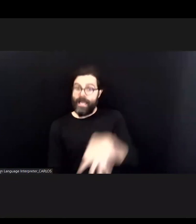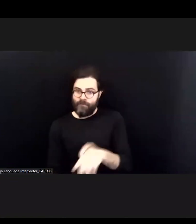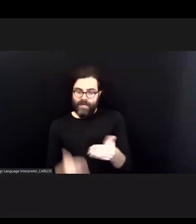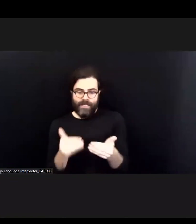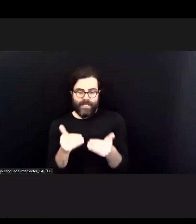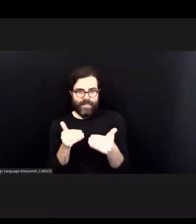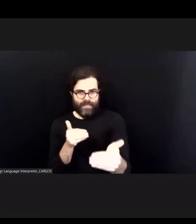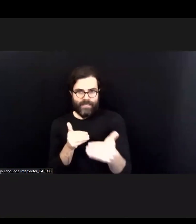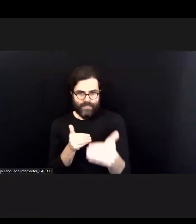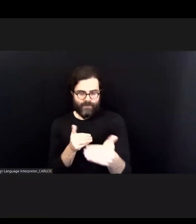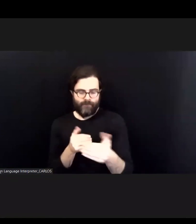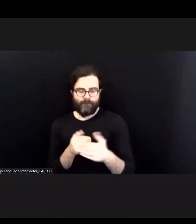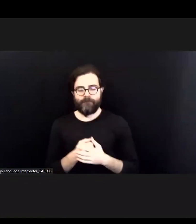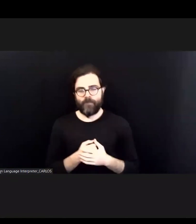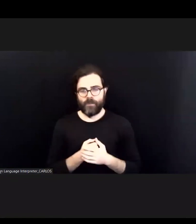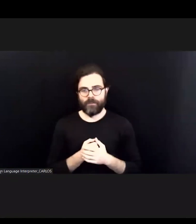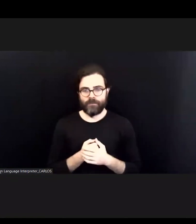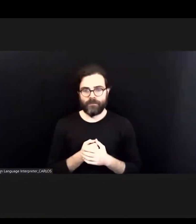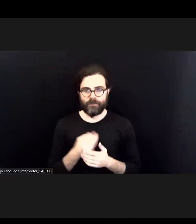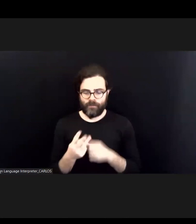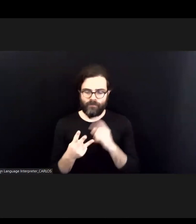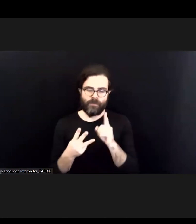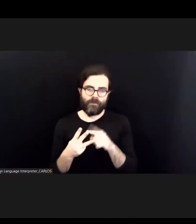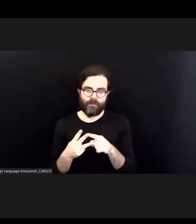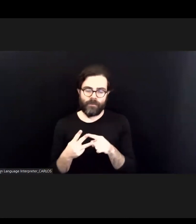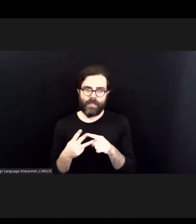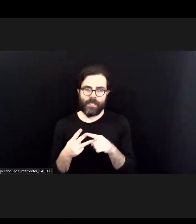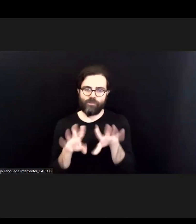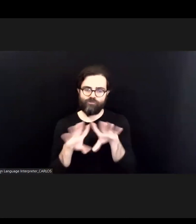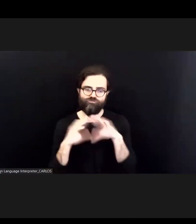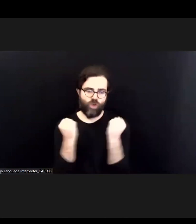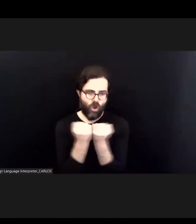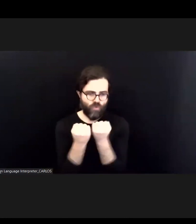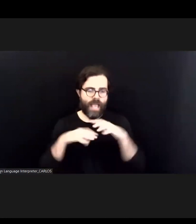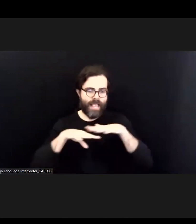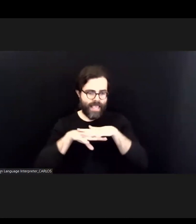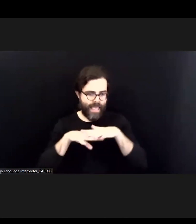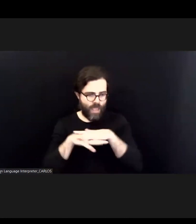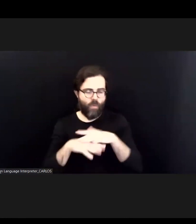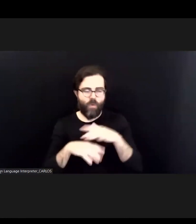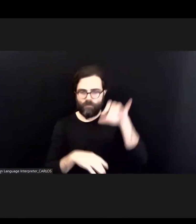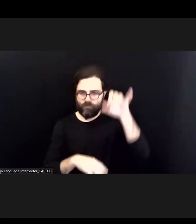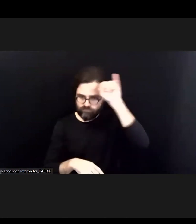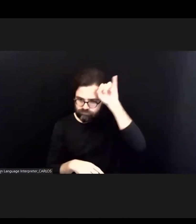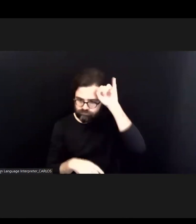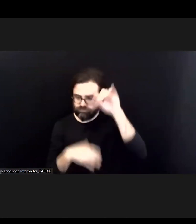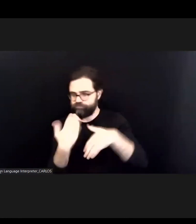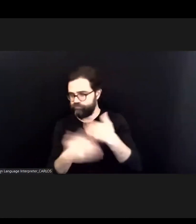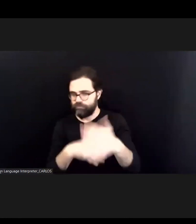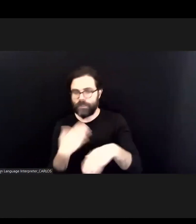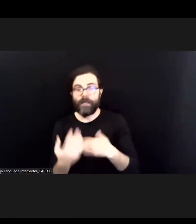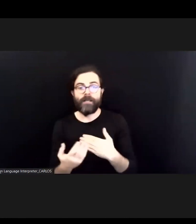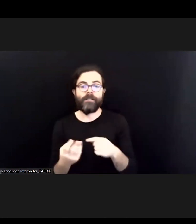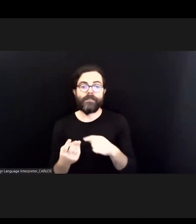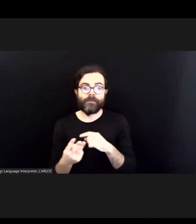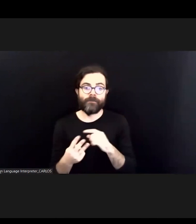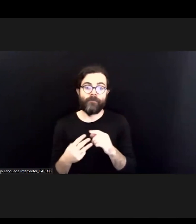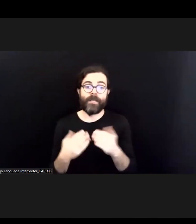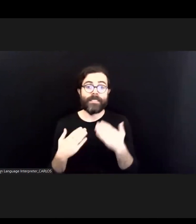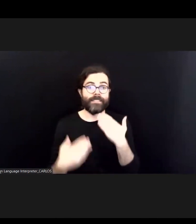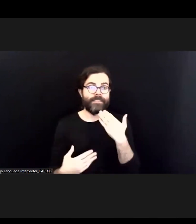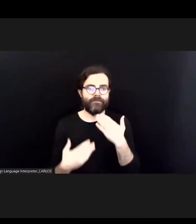ONCE Foundation for supporting the organization of the workshop. Also, my colleague Kasia and the communication team at Digital Europe